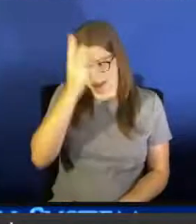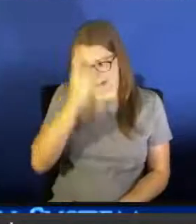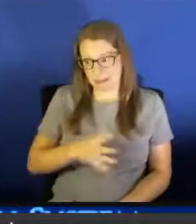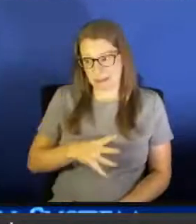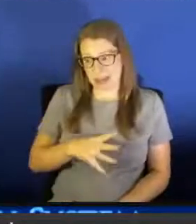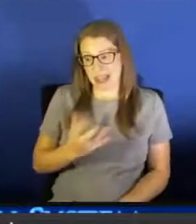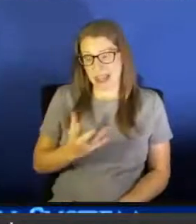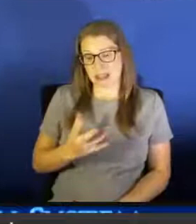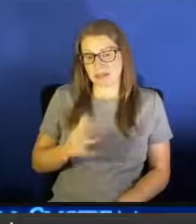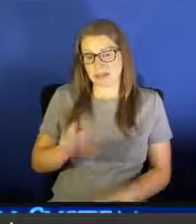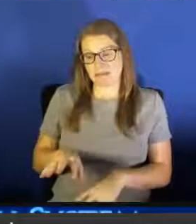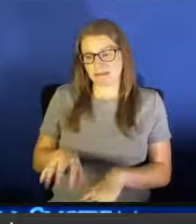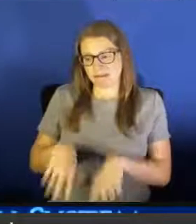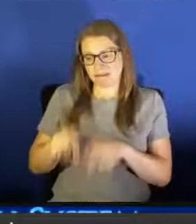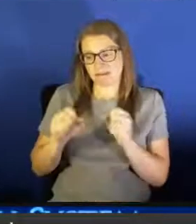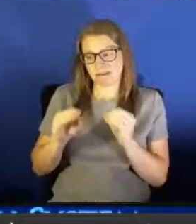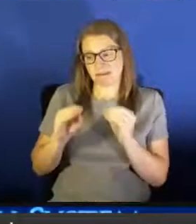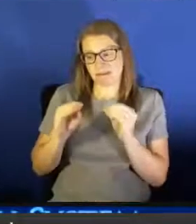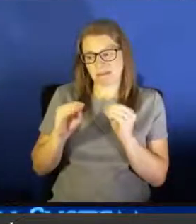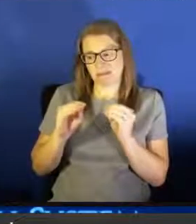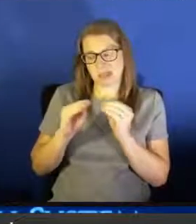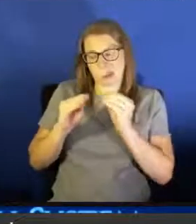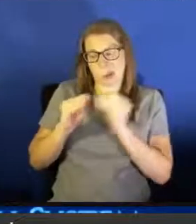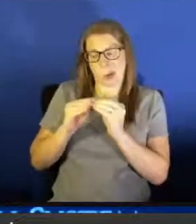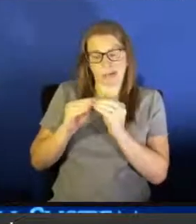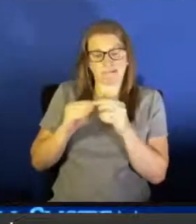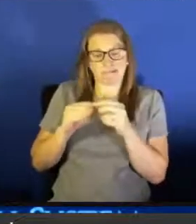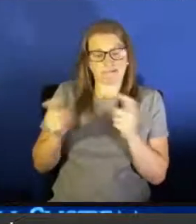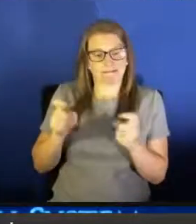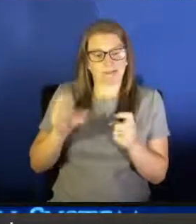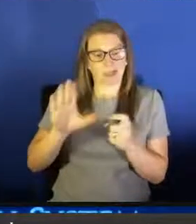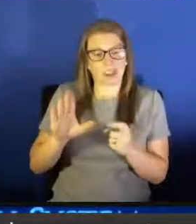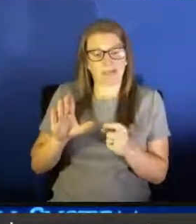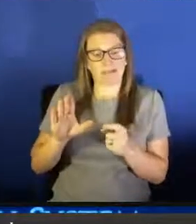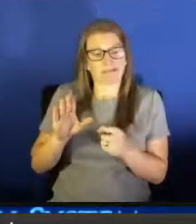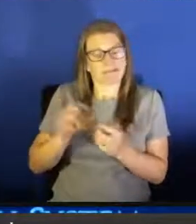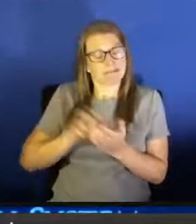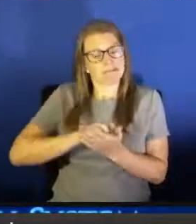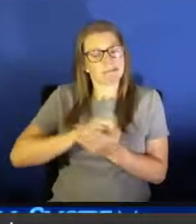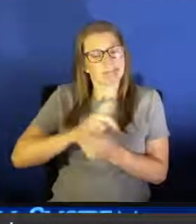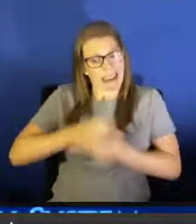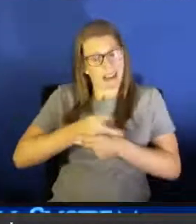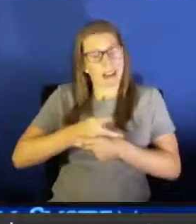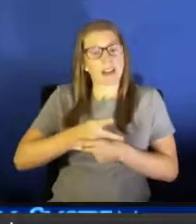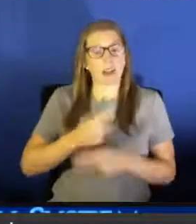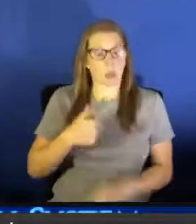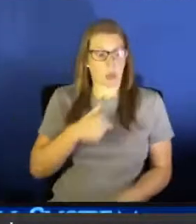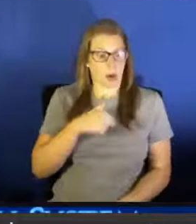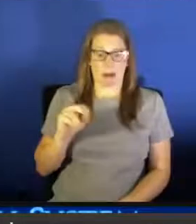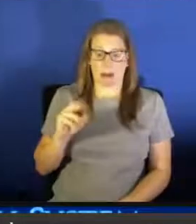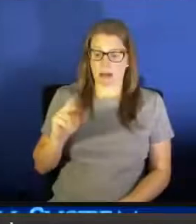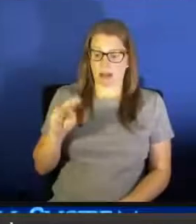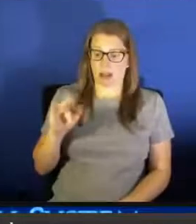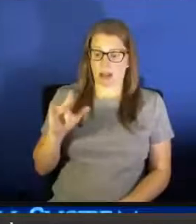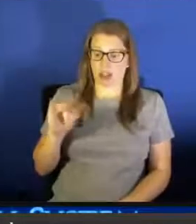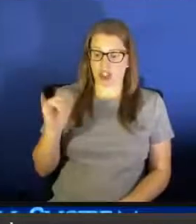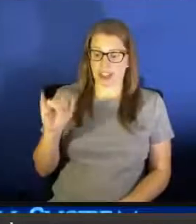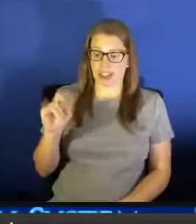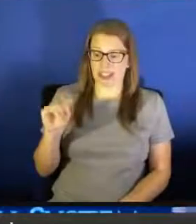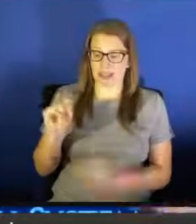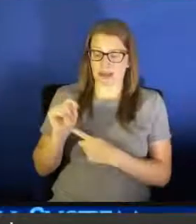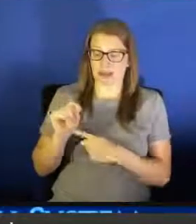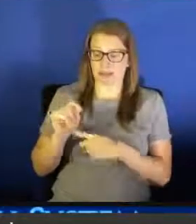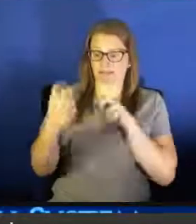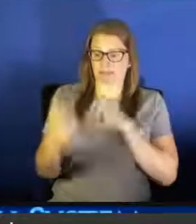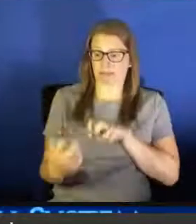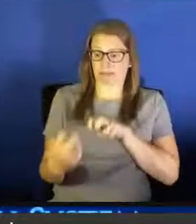I think in general, I think all of us who are oncologists here, when we sit down in a room talking to patients, and there's a man and